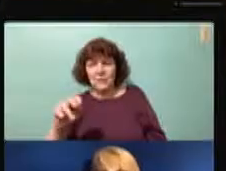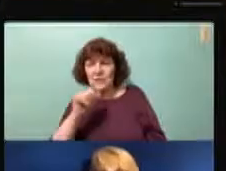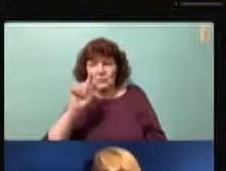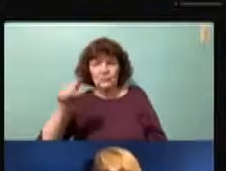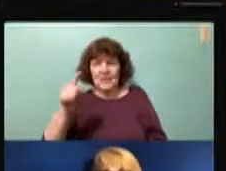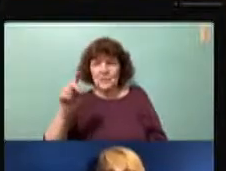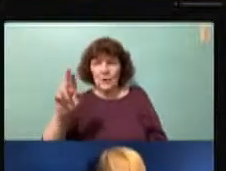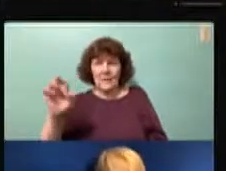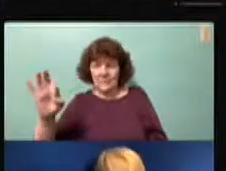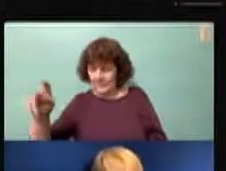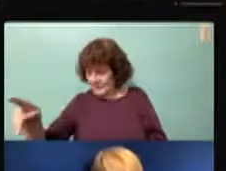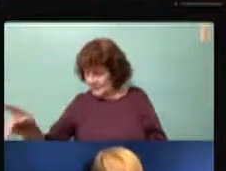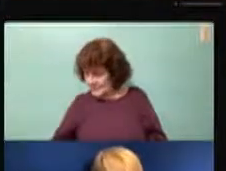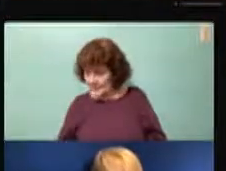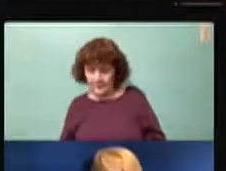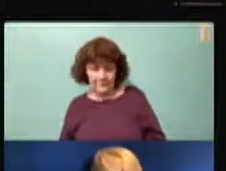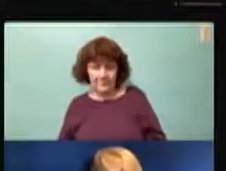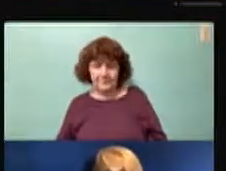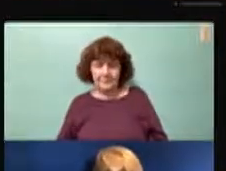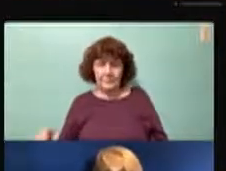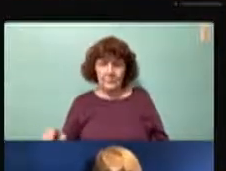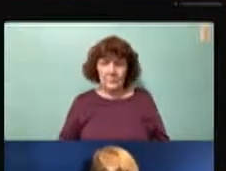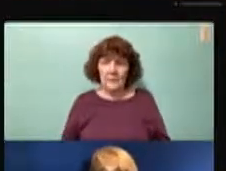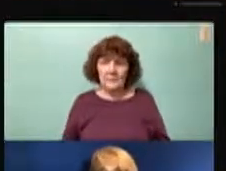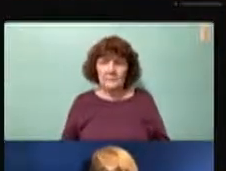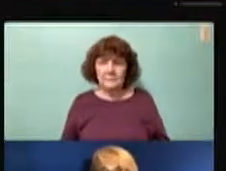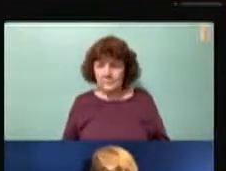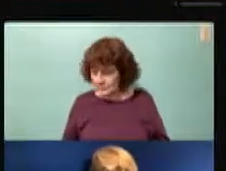any type of solicitation that the city puts out.